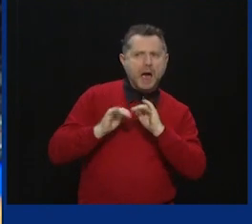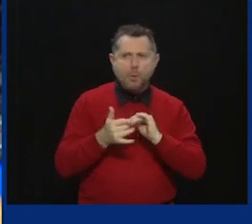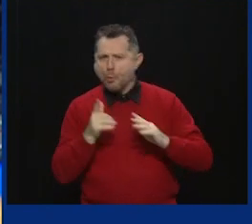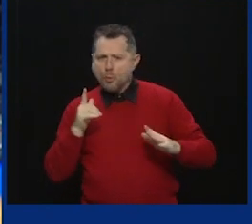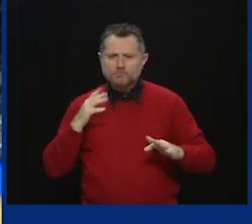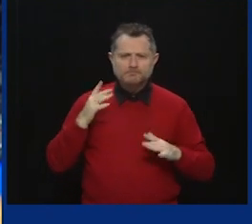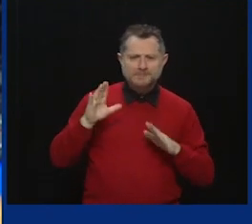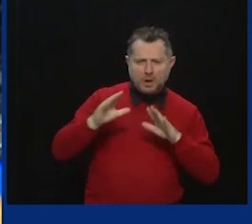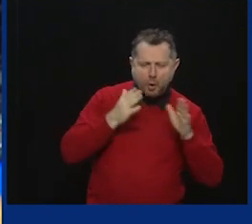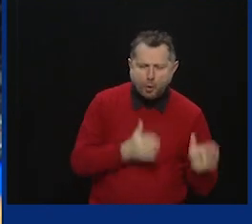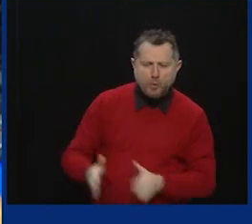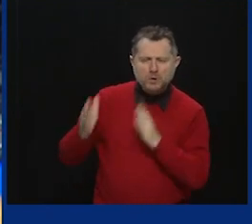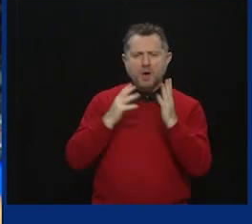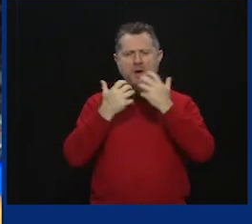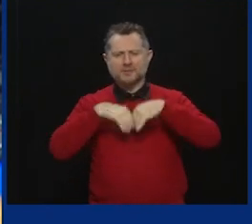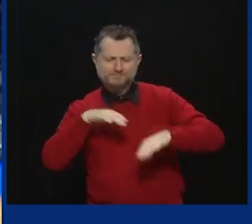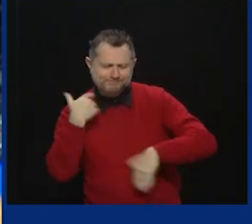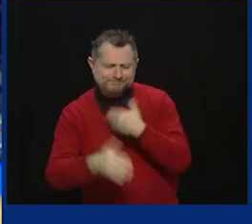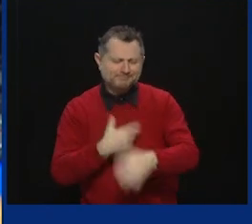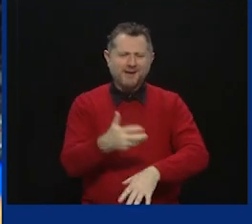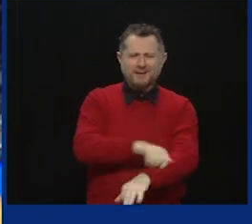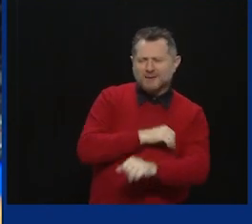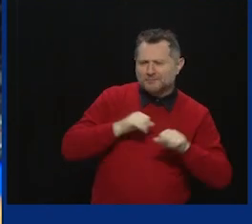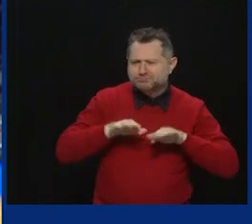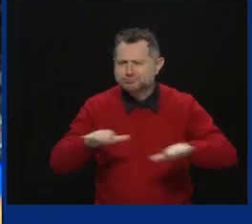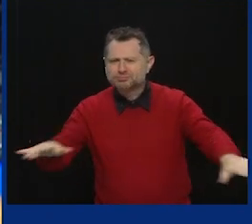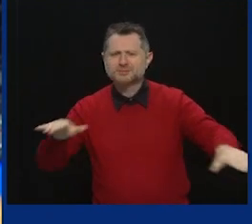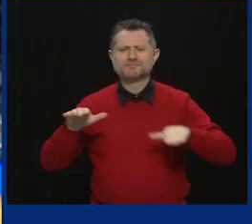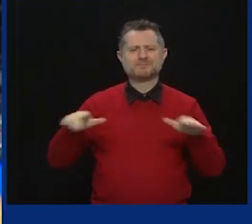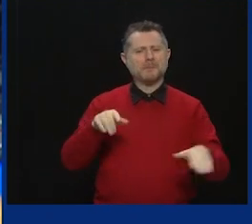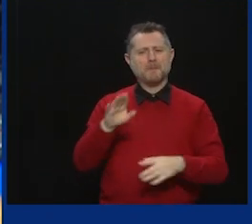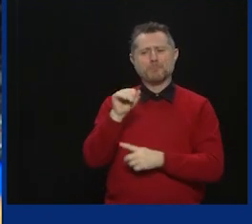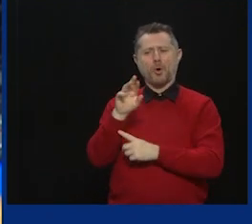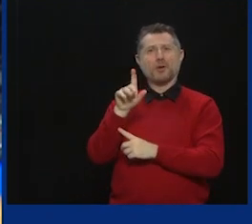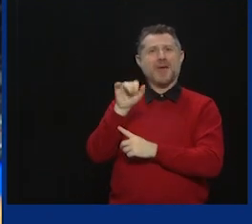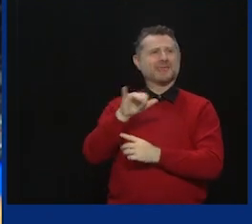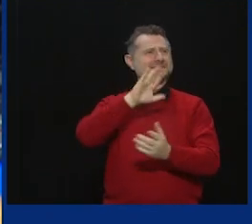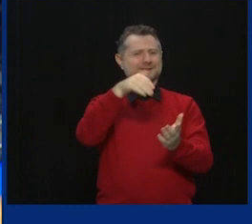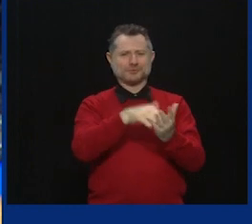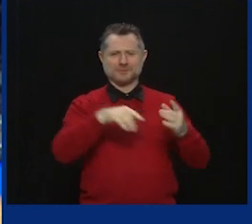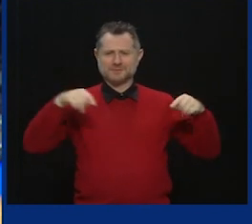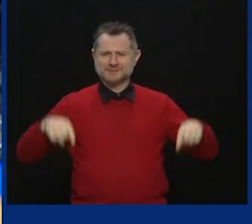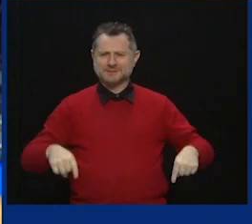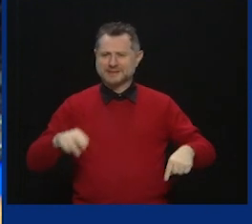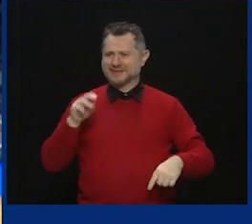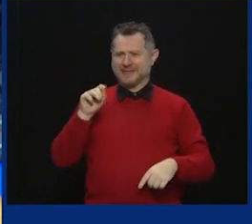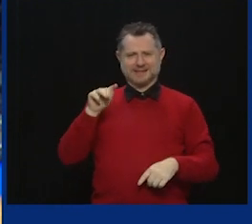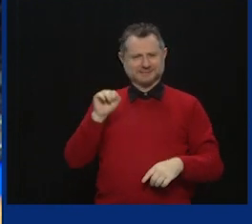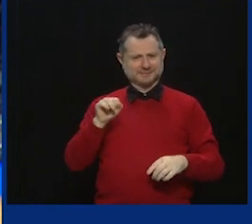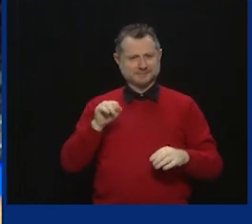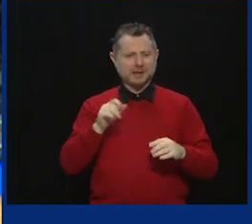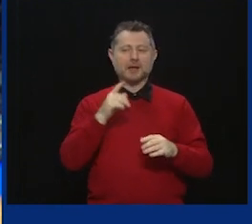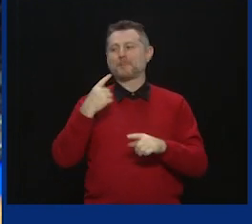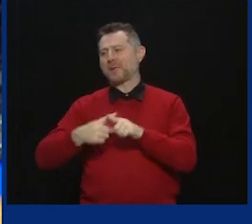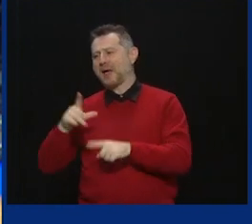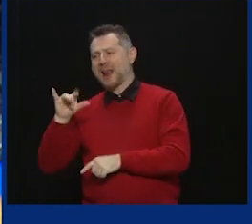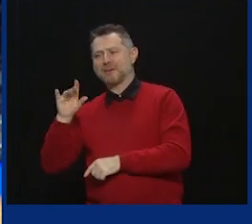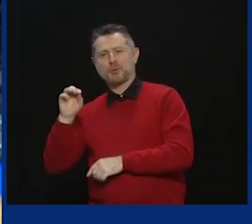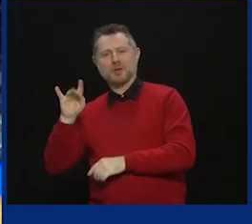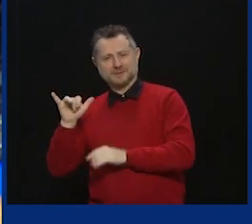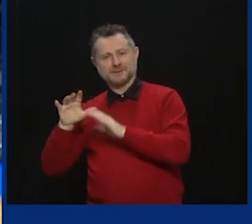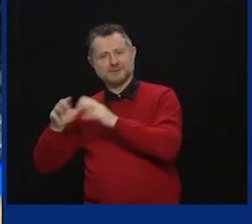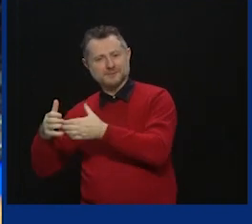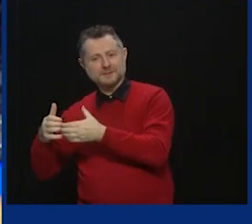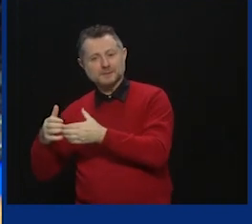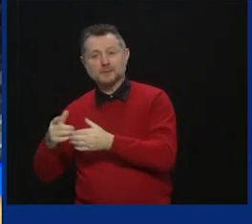organization, Barclays, the Nets, Liberty, to step up and really be a partner to the community during the pandemic. This place